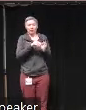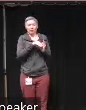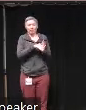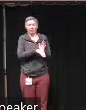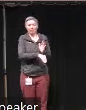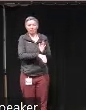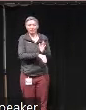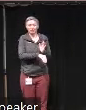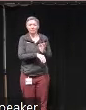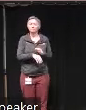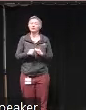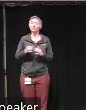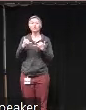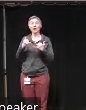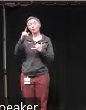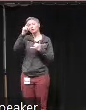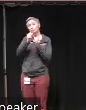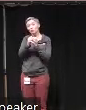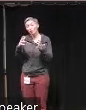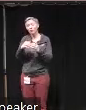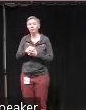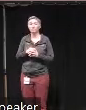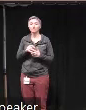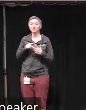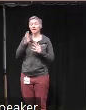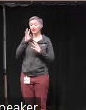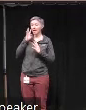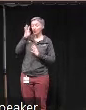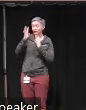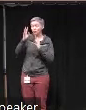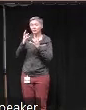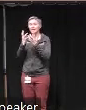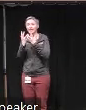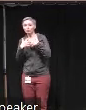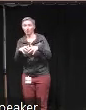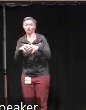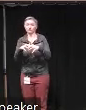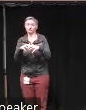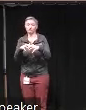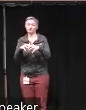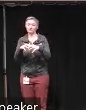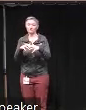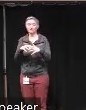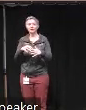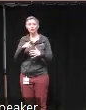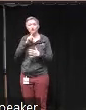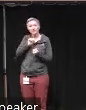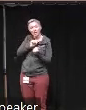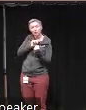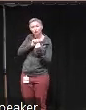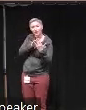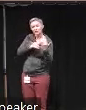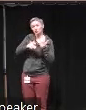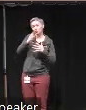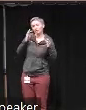growth, integration, and innovation in our training, and really addressing the social determinants